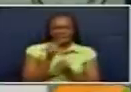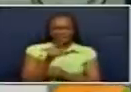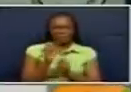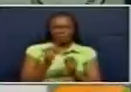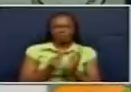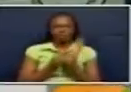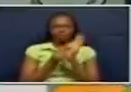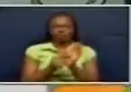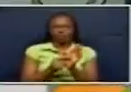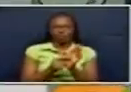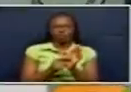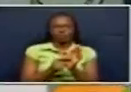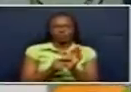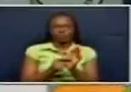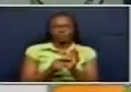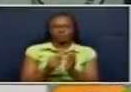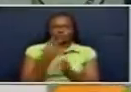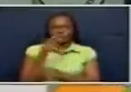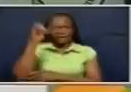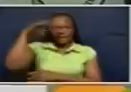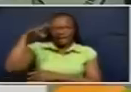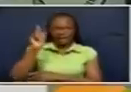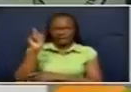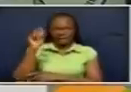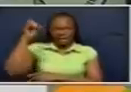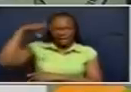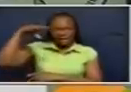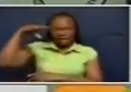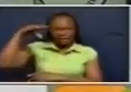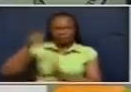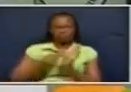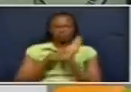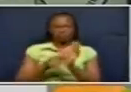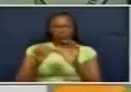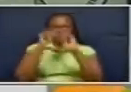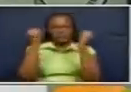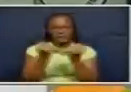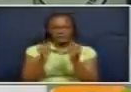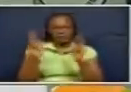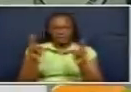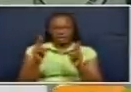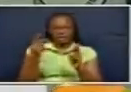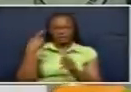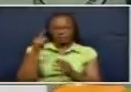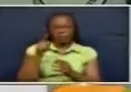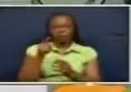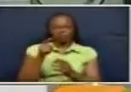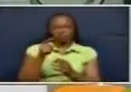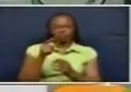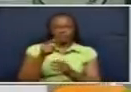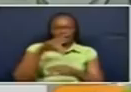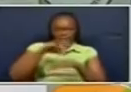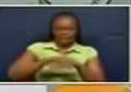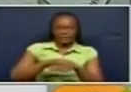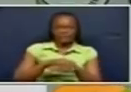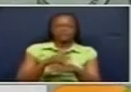the biometric, you see the light up here, right, shows that the system is ready for biometric identification of the voter that has appeared in the polling